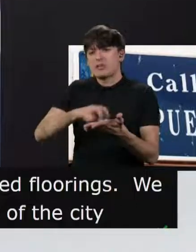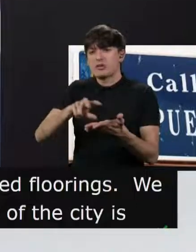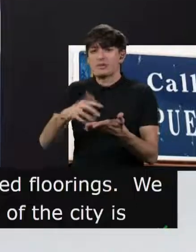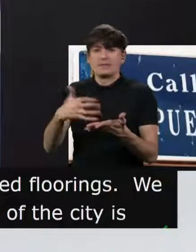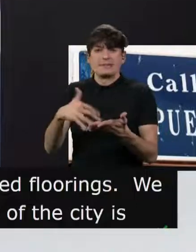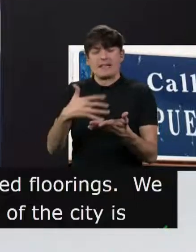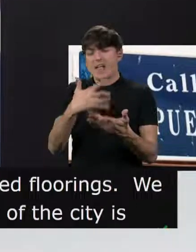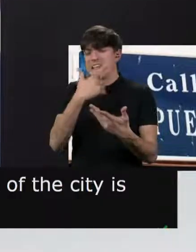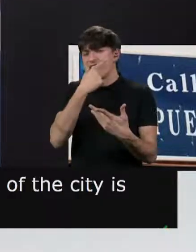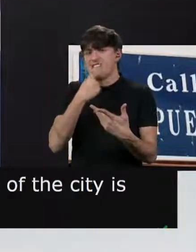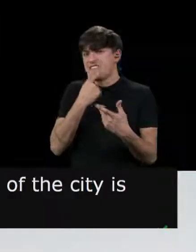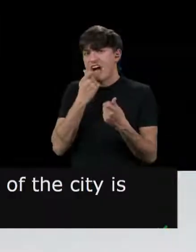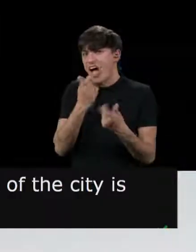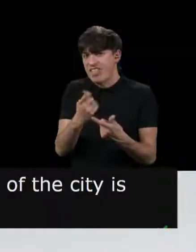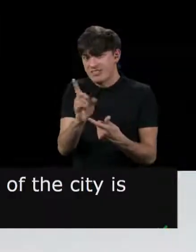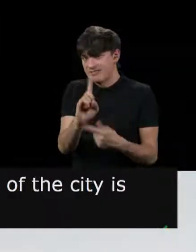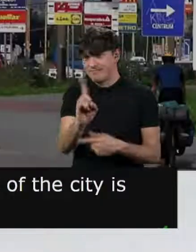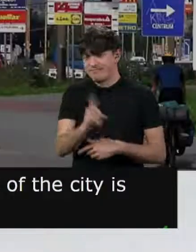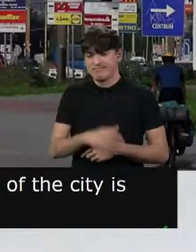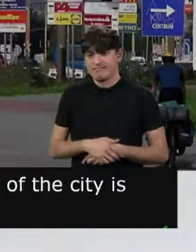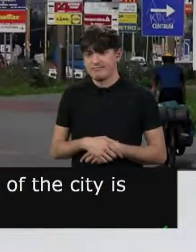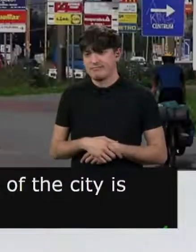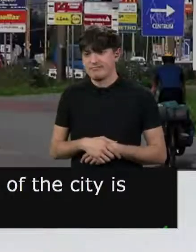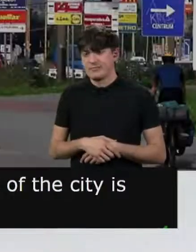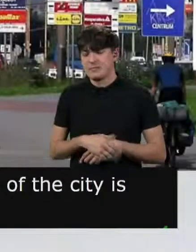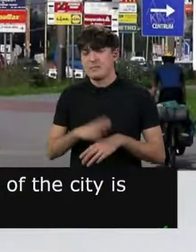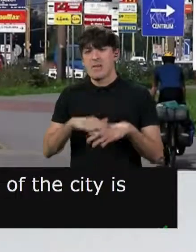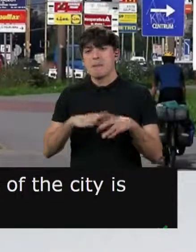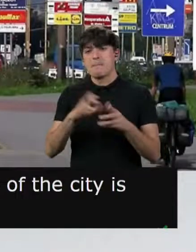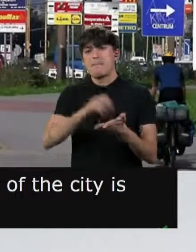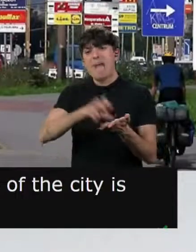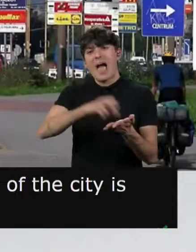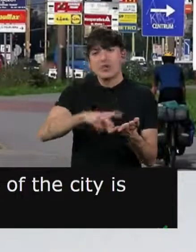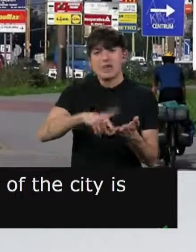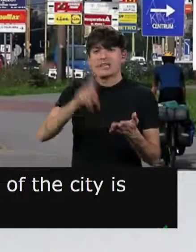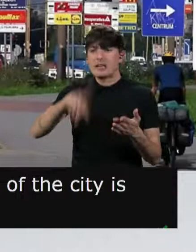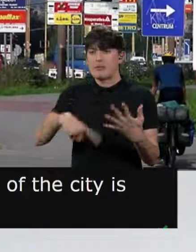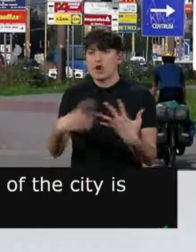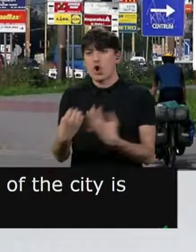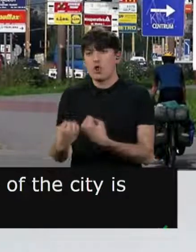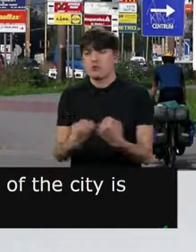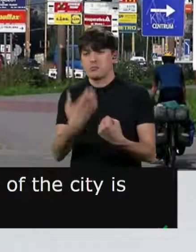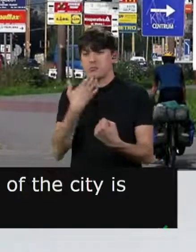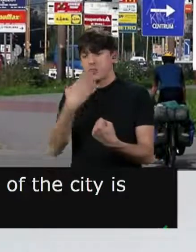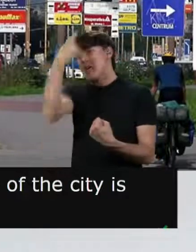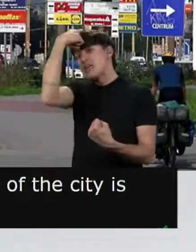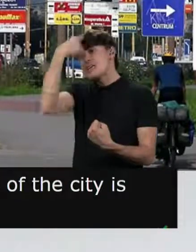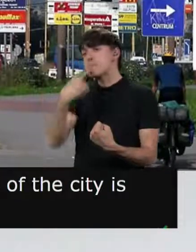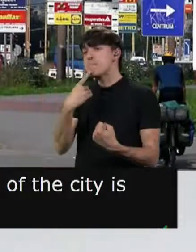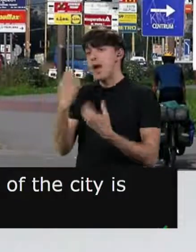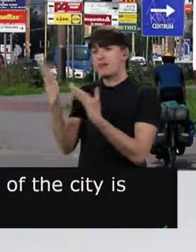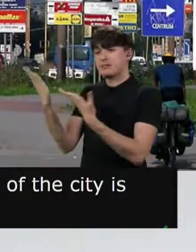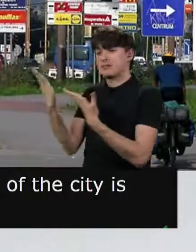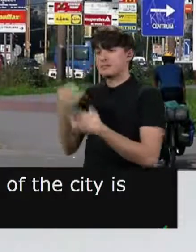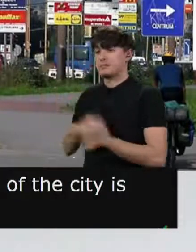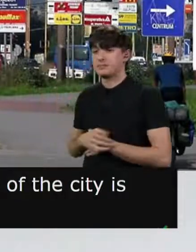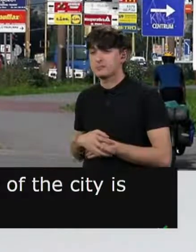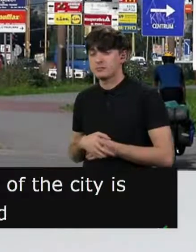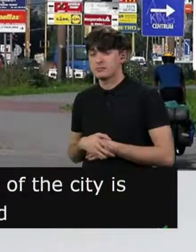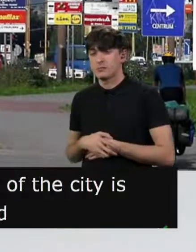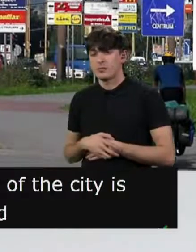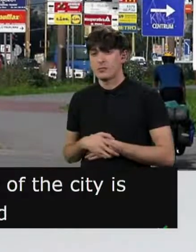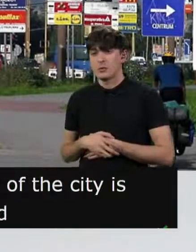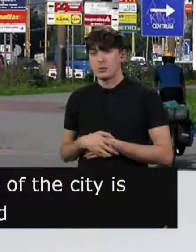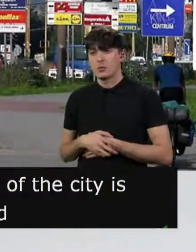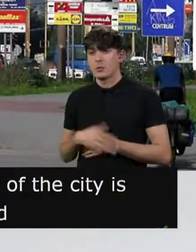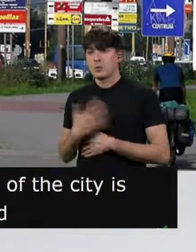Way signing for pedestrians sometimes doesn't make things easier. And for other types of vehicles, this